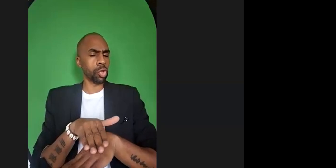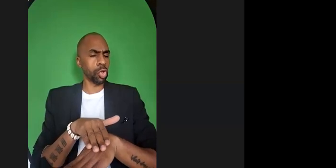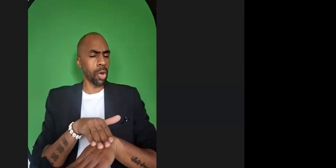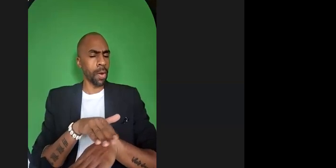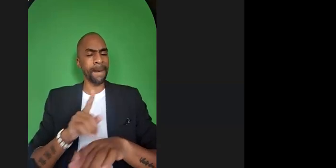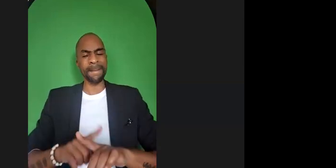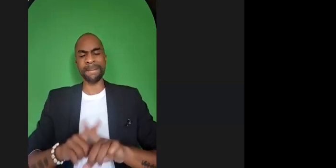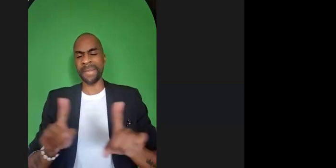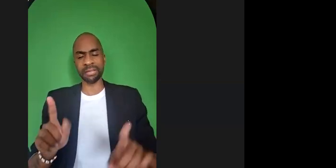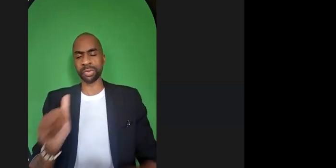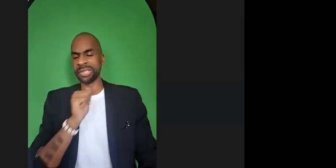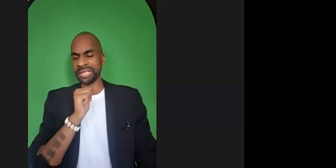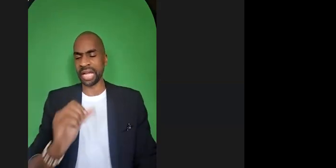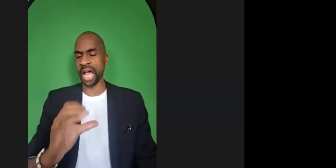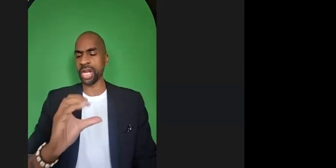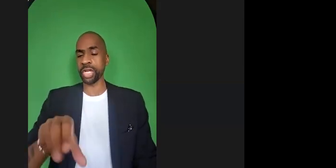unfortunately cure it.